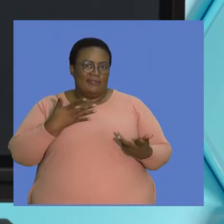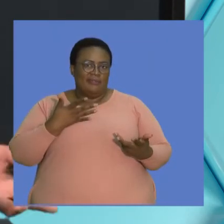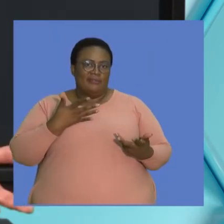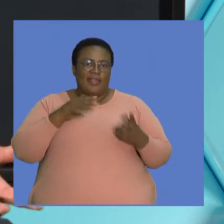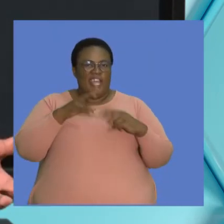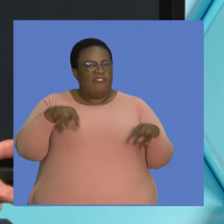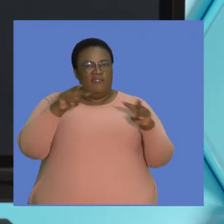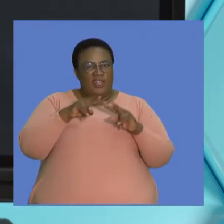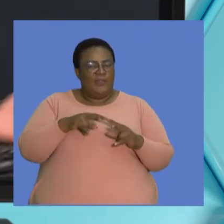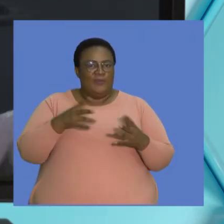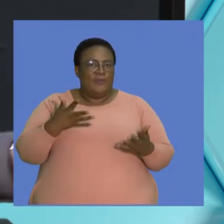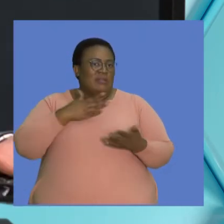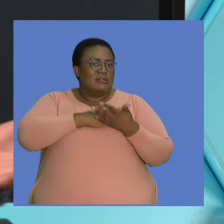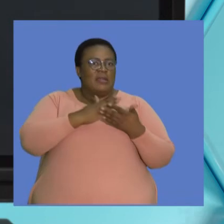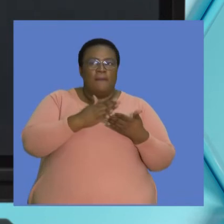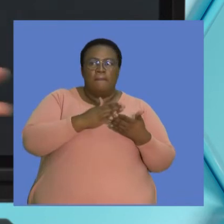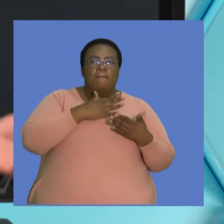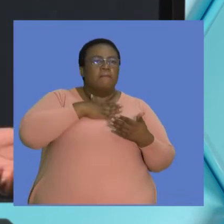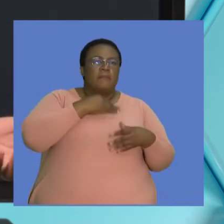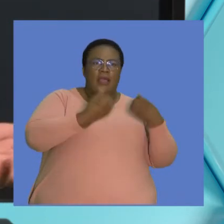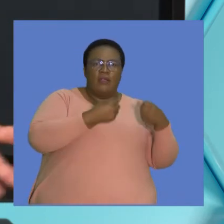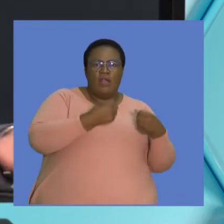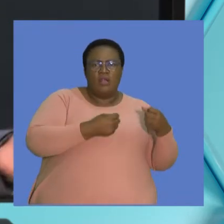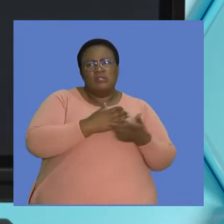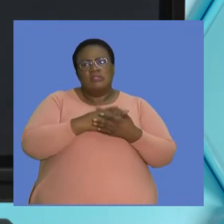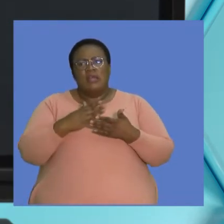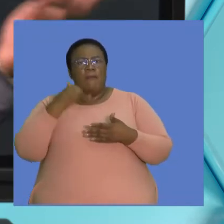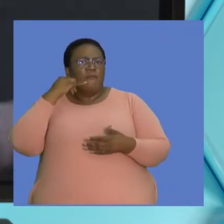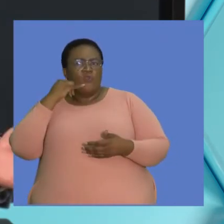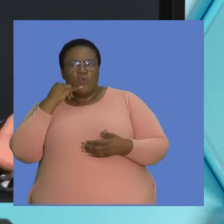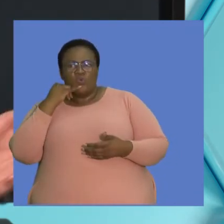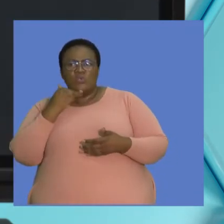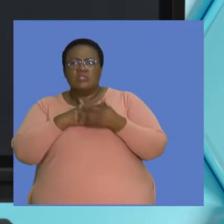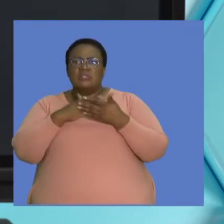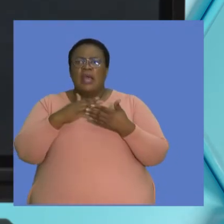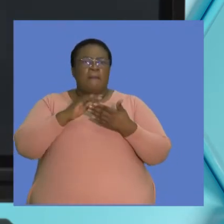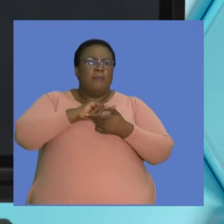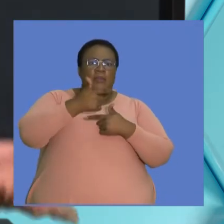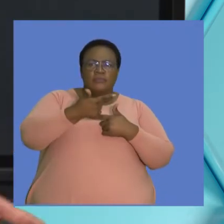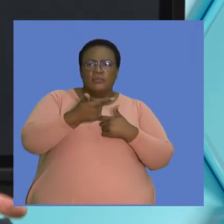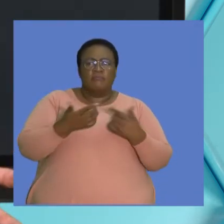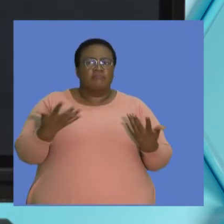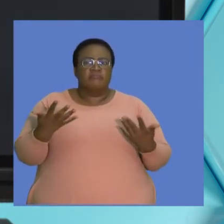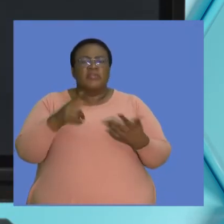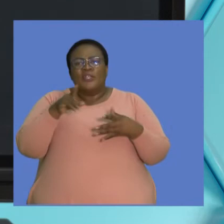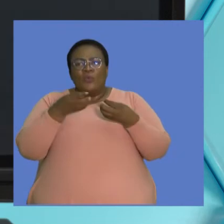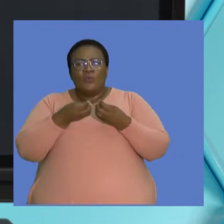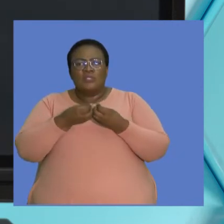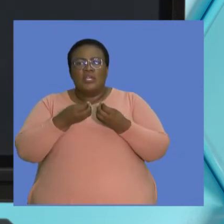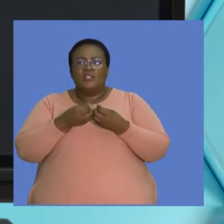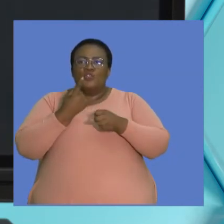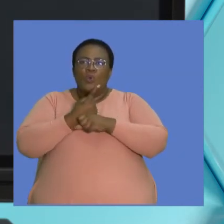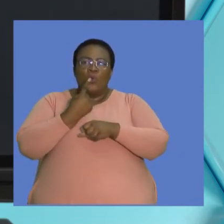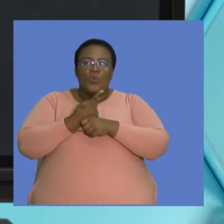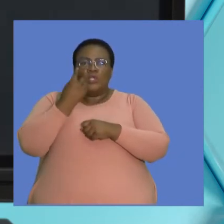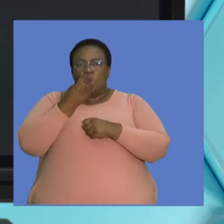they actually like using. Some of us might maybe like cars, some people like phones, some people like laptops. So it's those